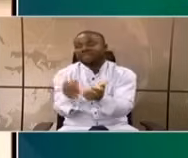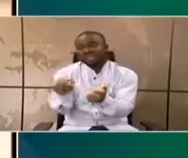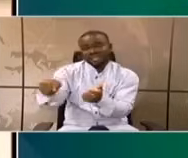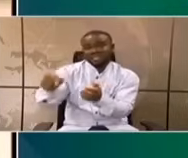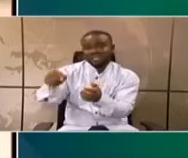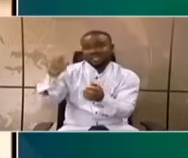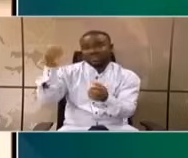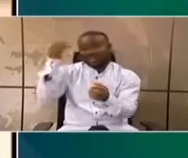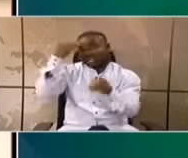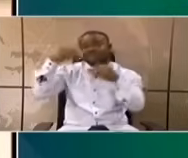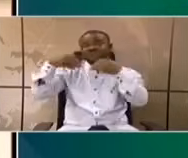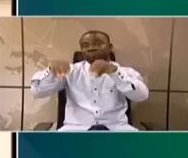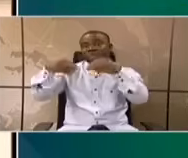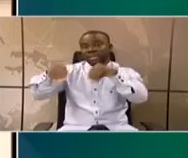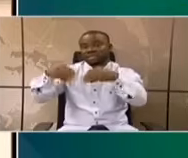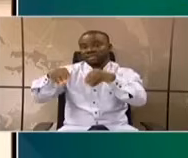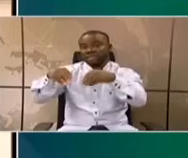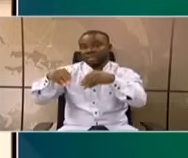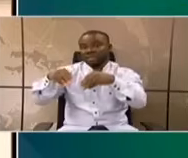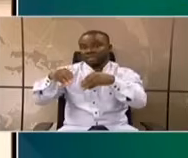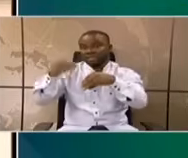Hamon.